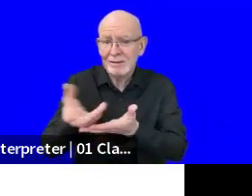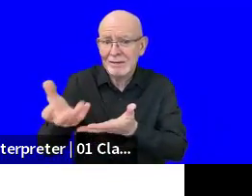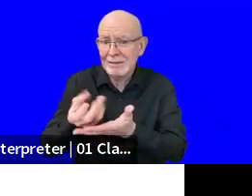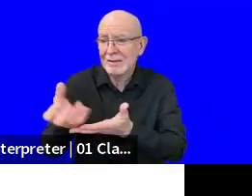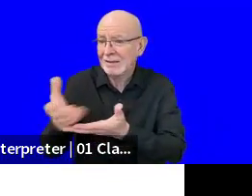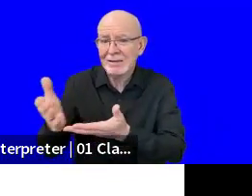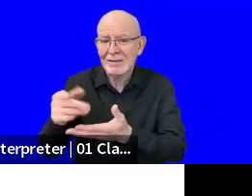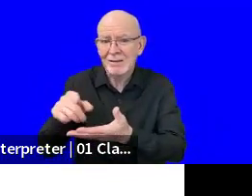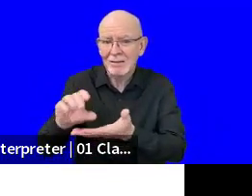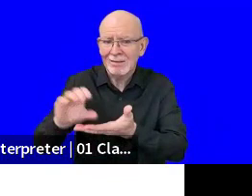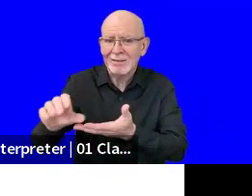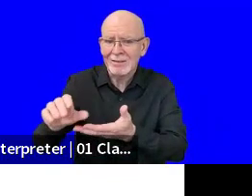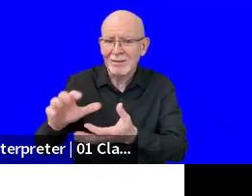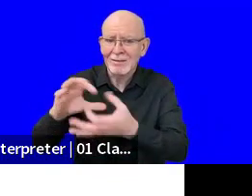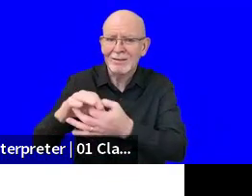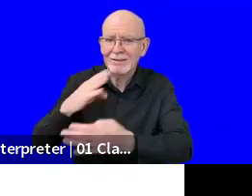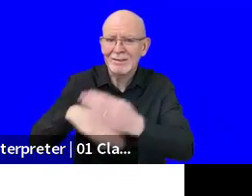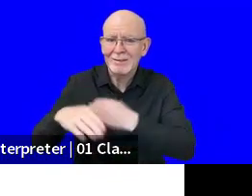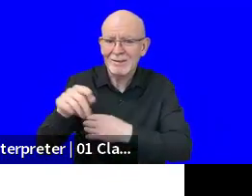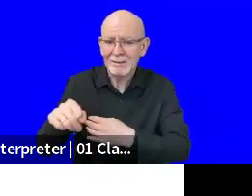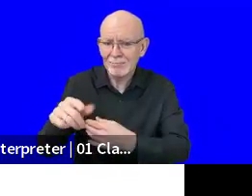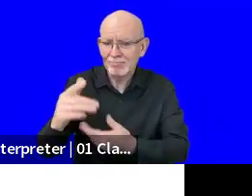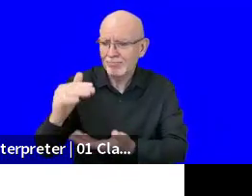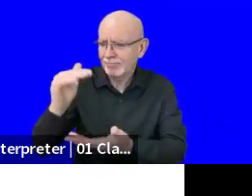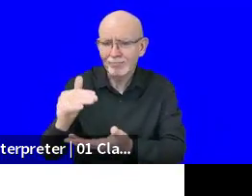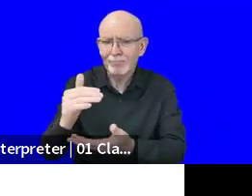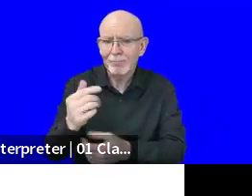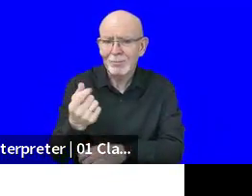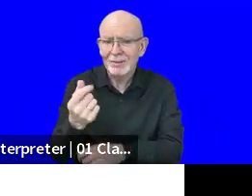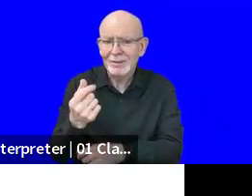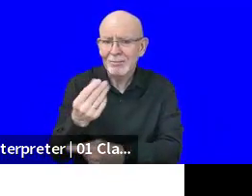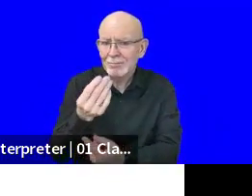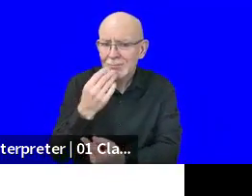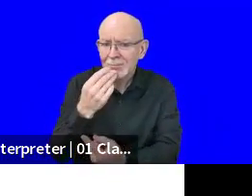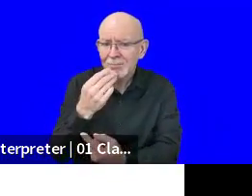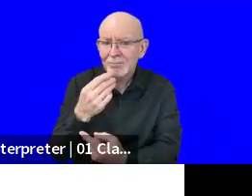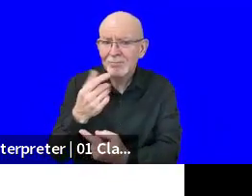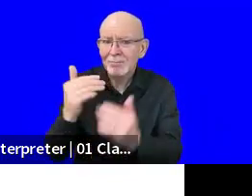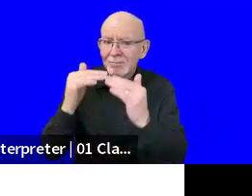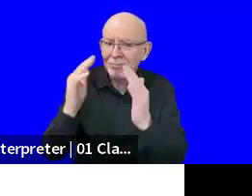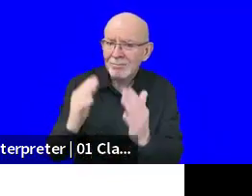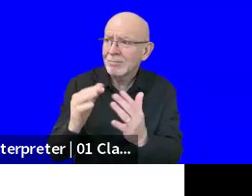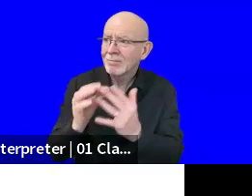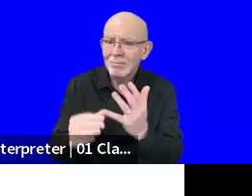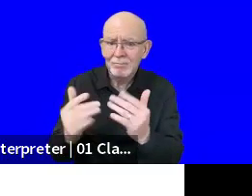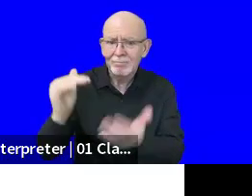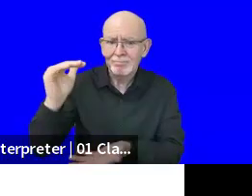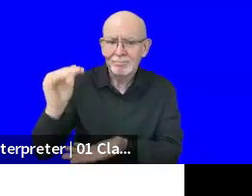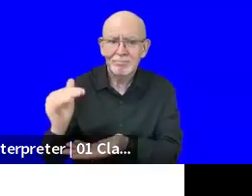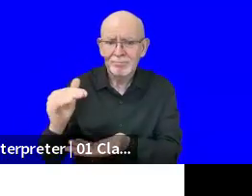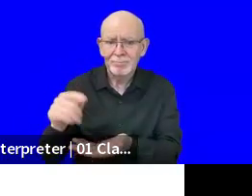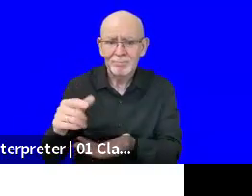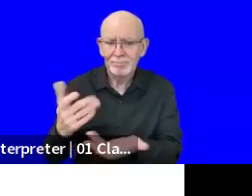spend money on those things and have enough at the same amount of money for food and shelter, but they'll be denying the people with disabilities in